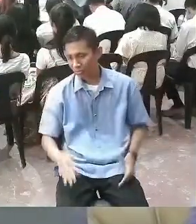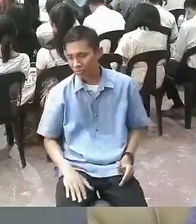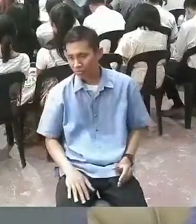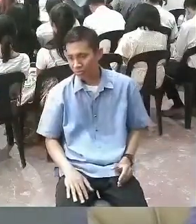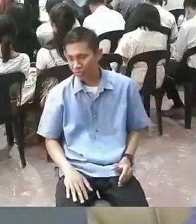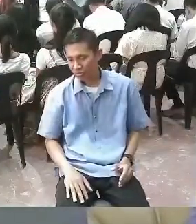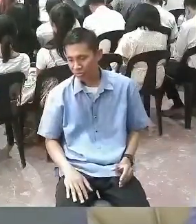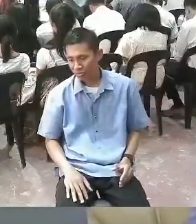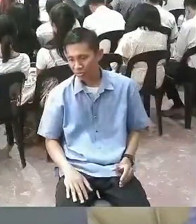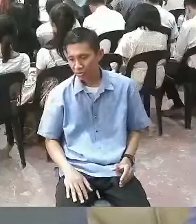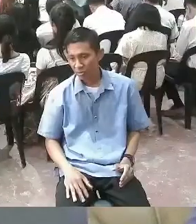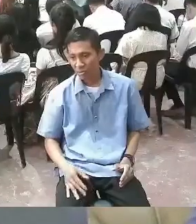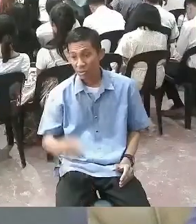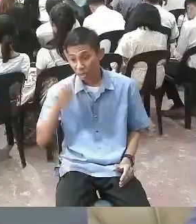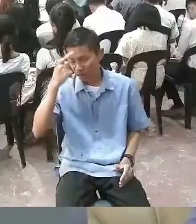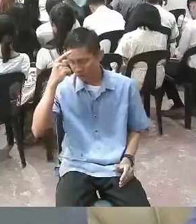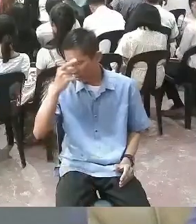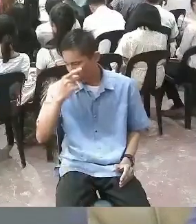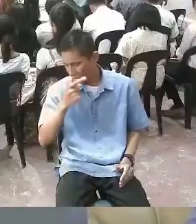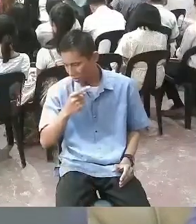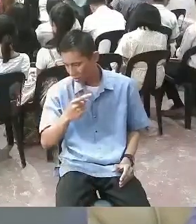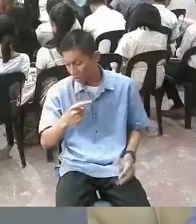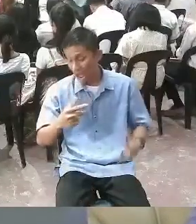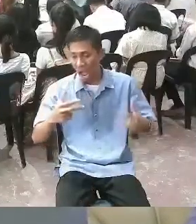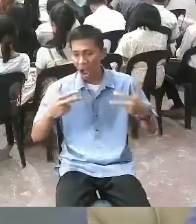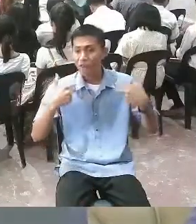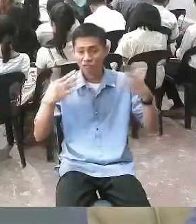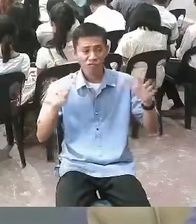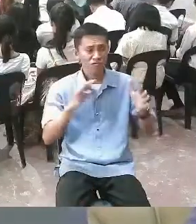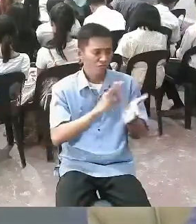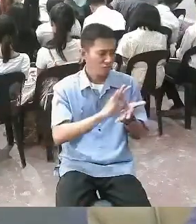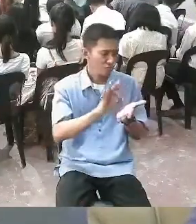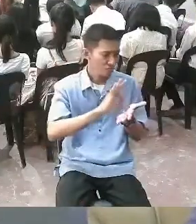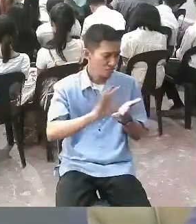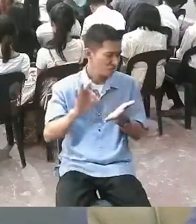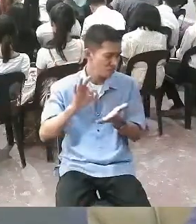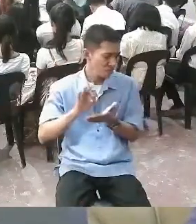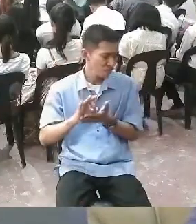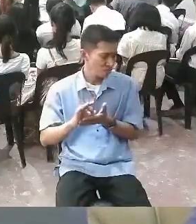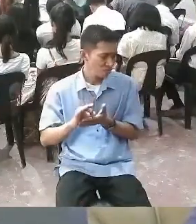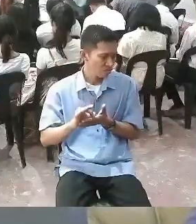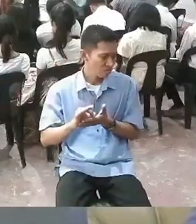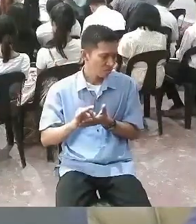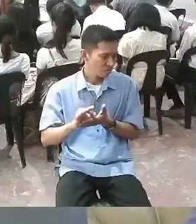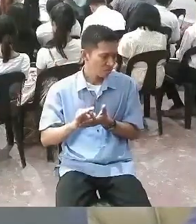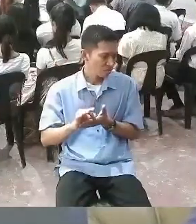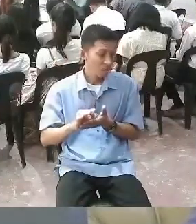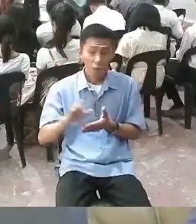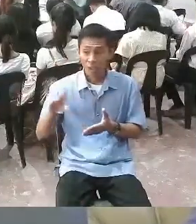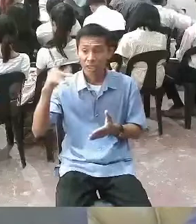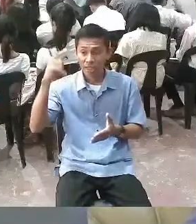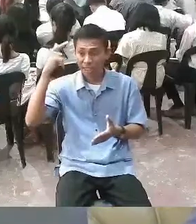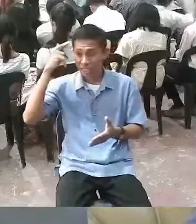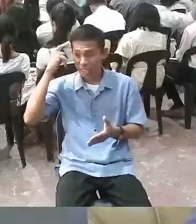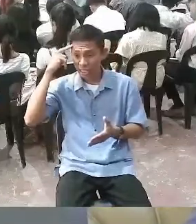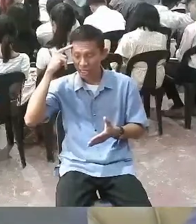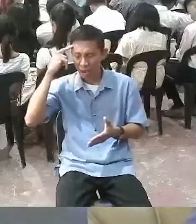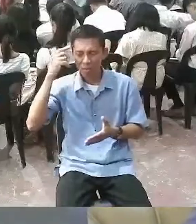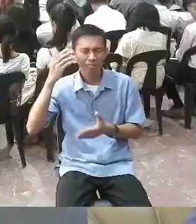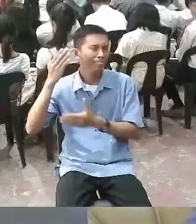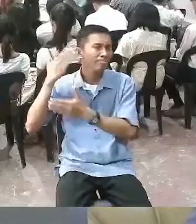the time who haven't forgiven themselves. They think about their past